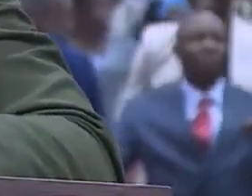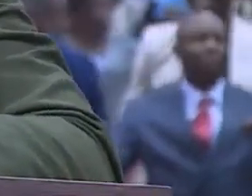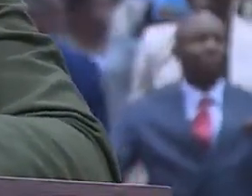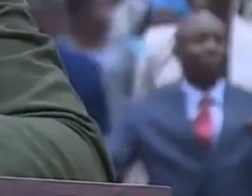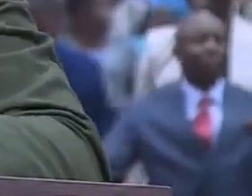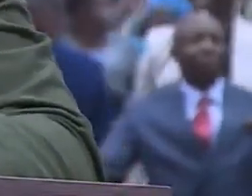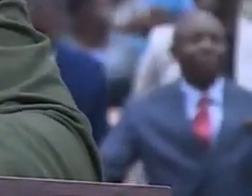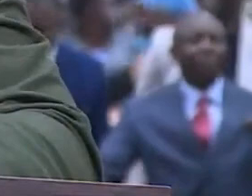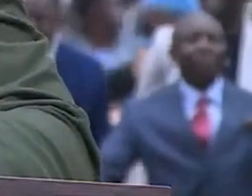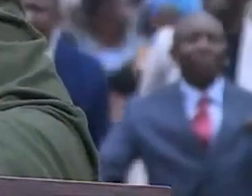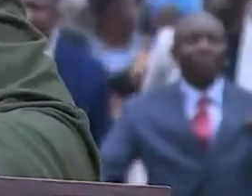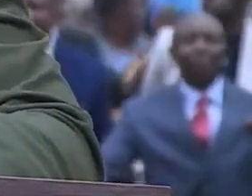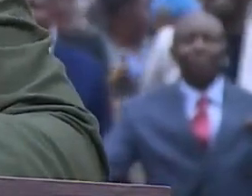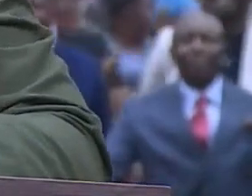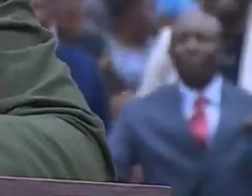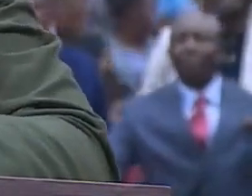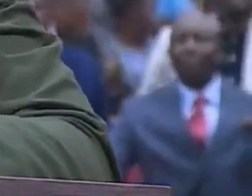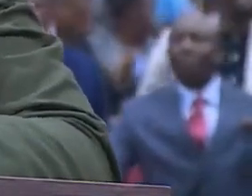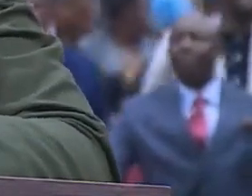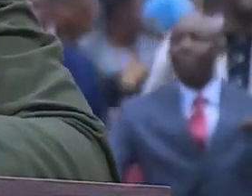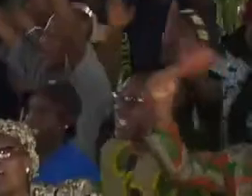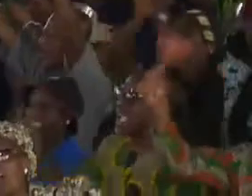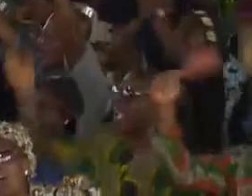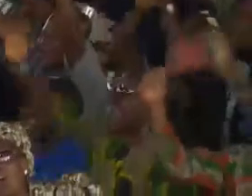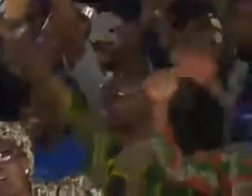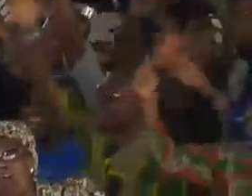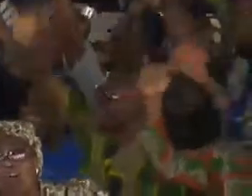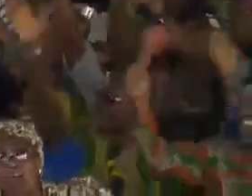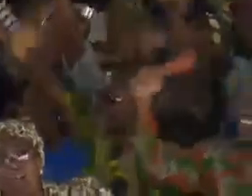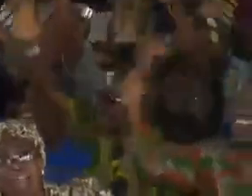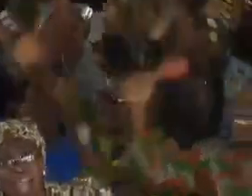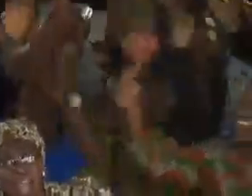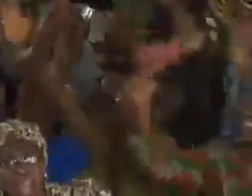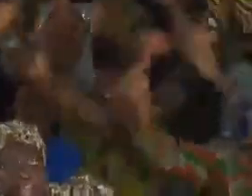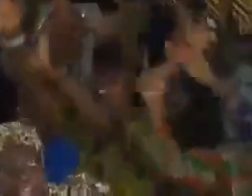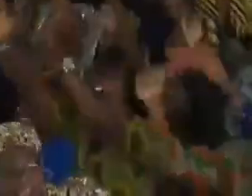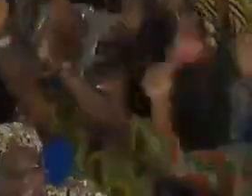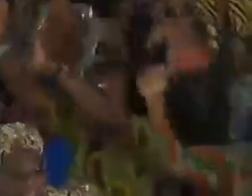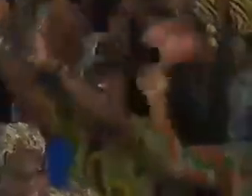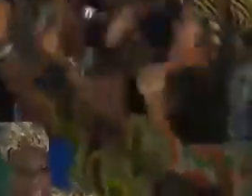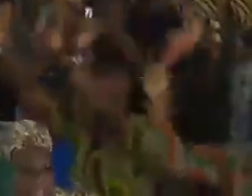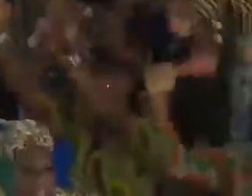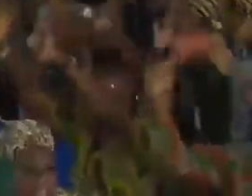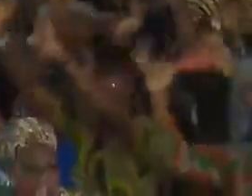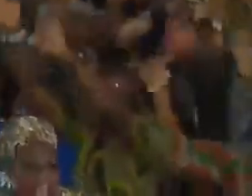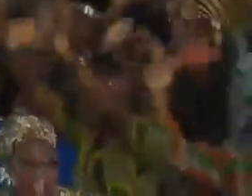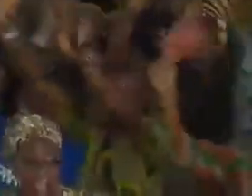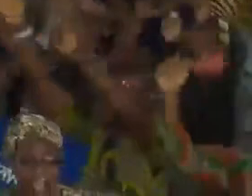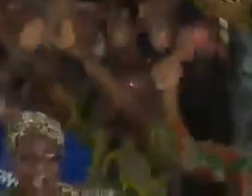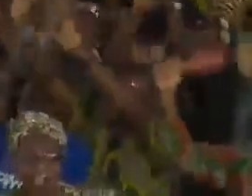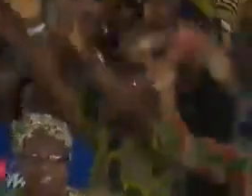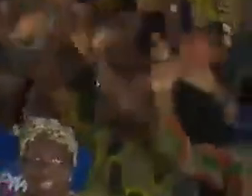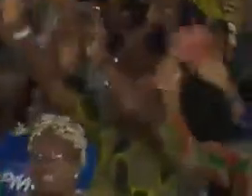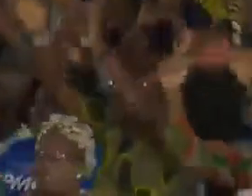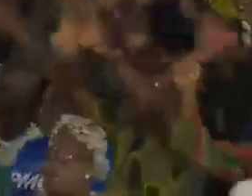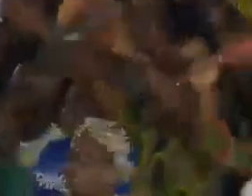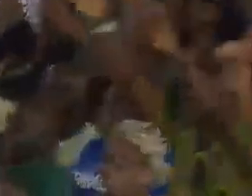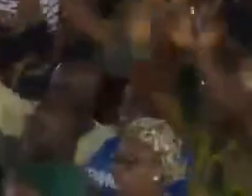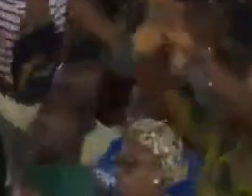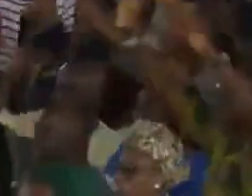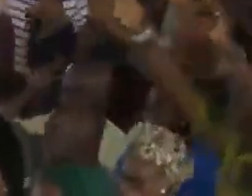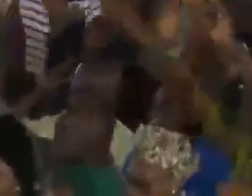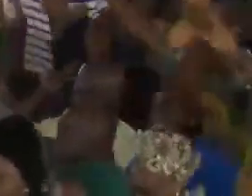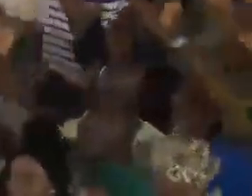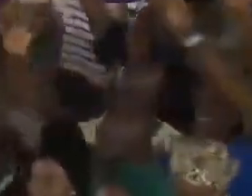you respond to God? Maybe you are here tonight. You are expecting a